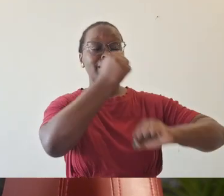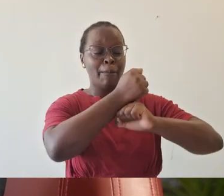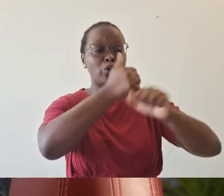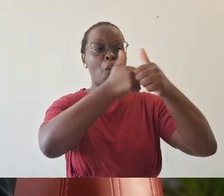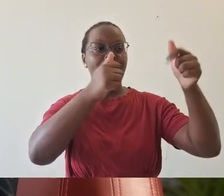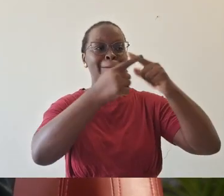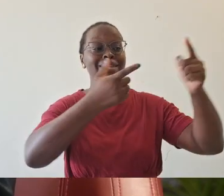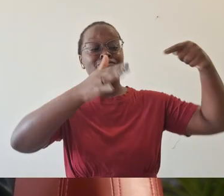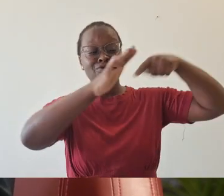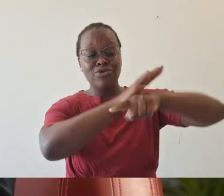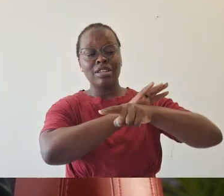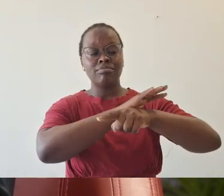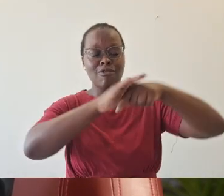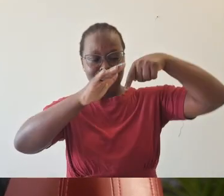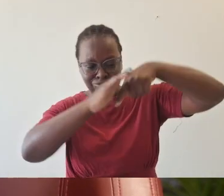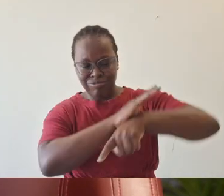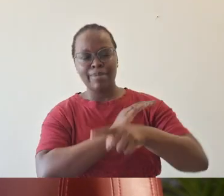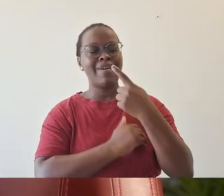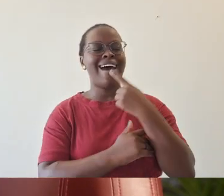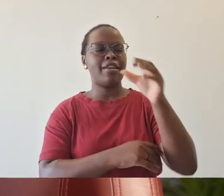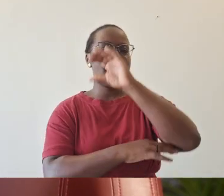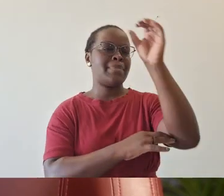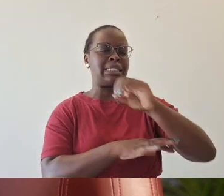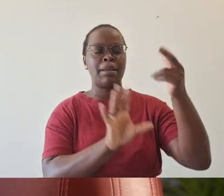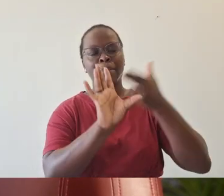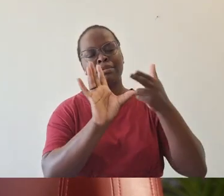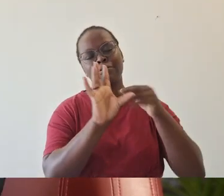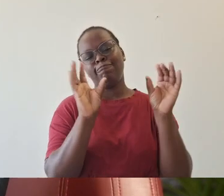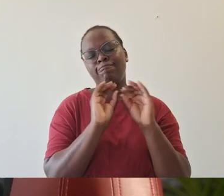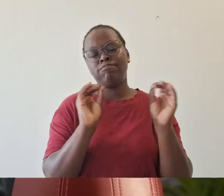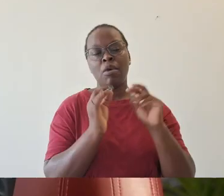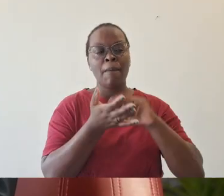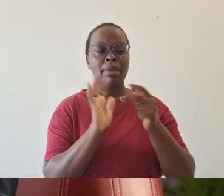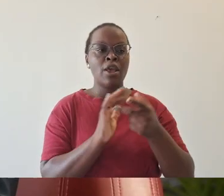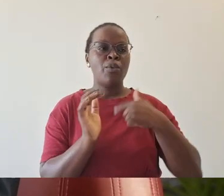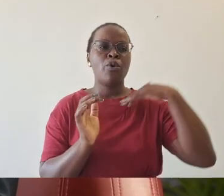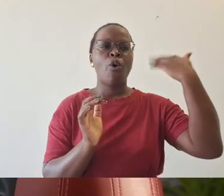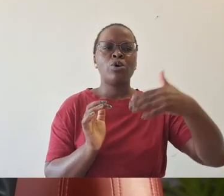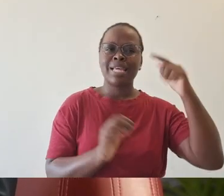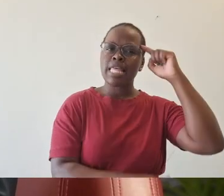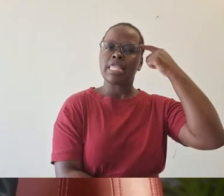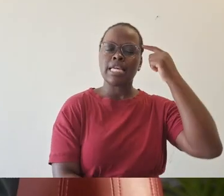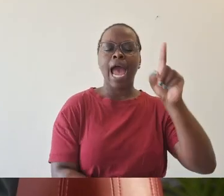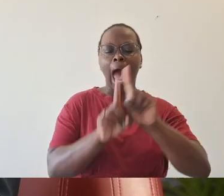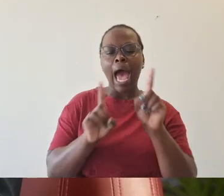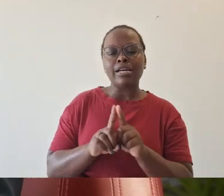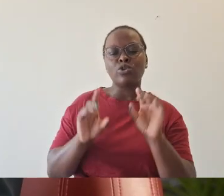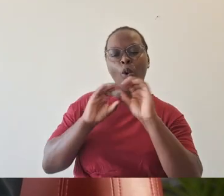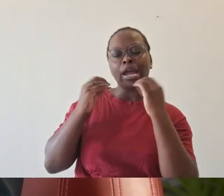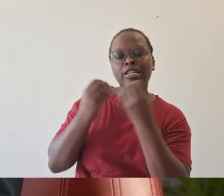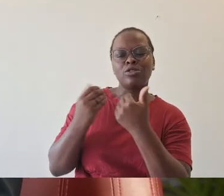supporting well, but it's not meaningful engagement. And so we constantly even think we have the solutions. Like now we